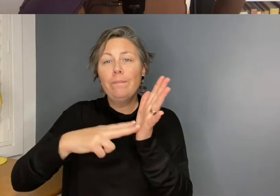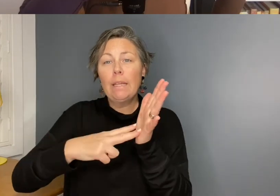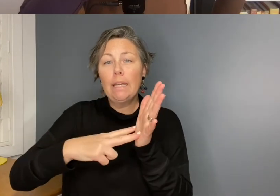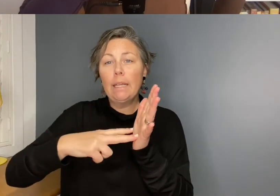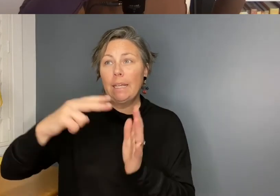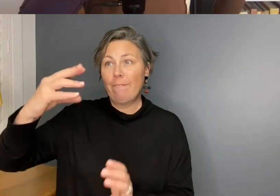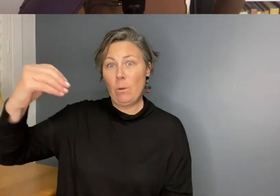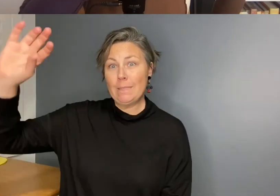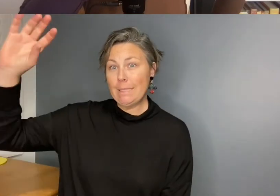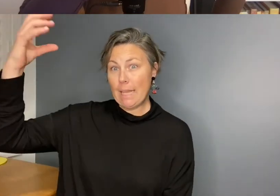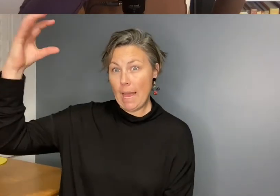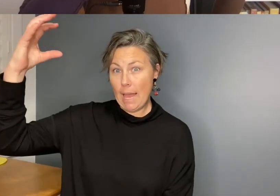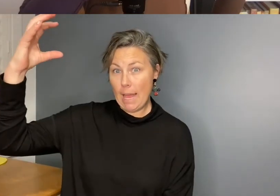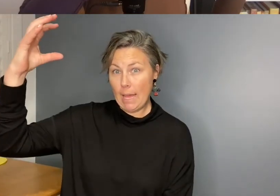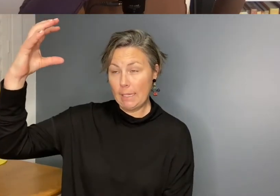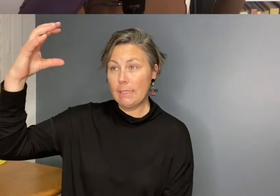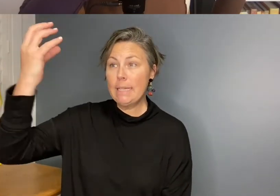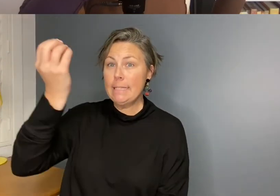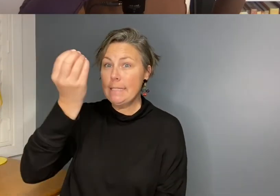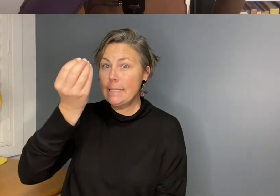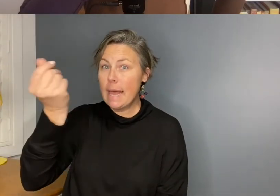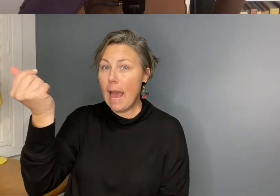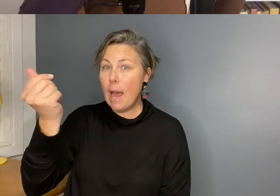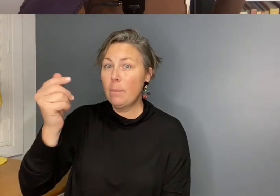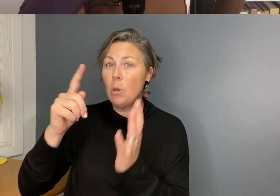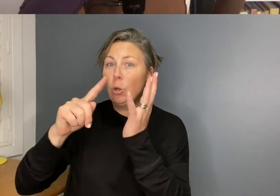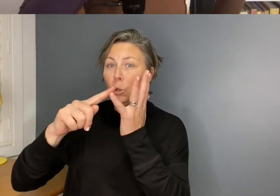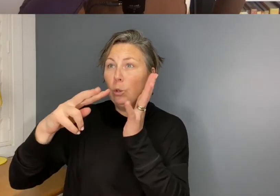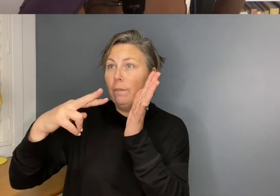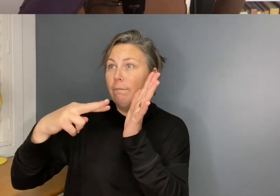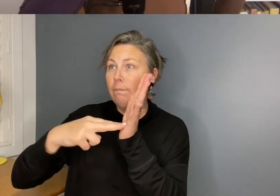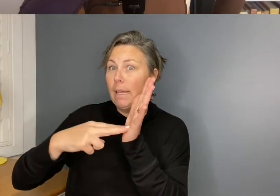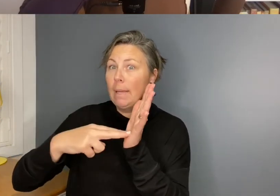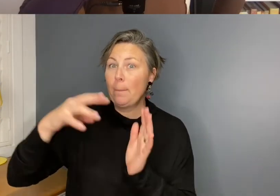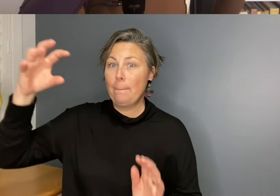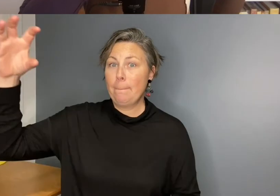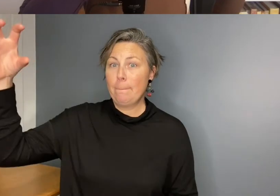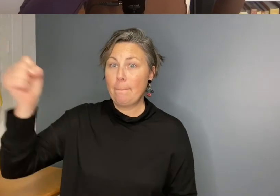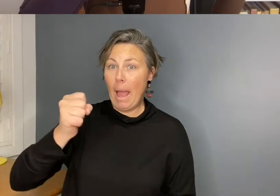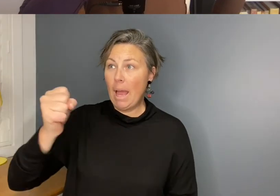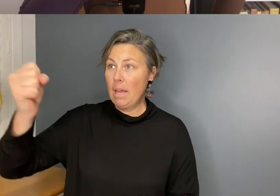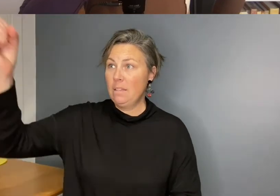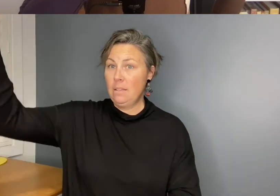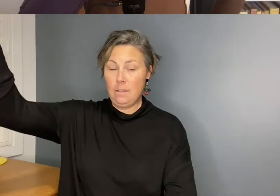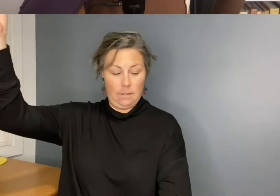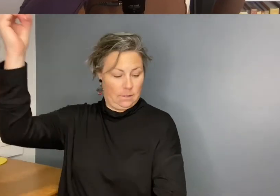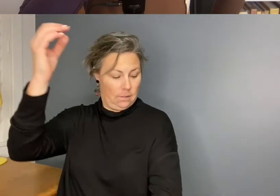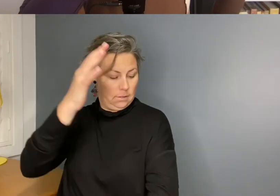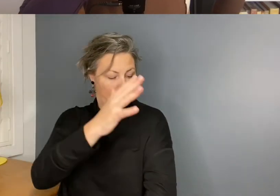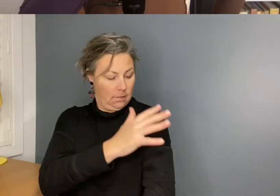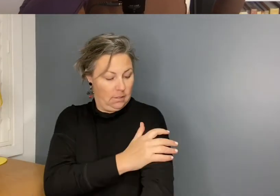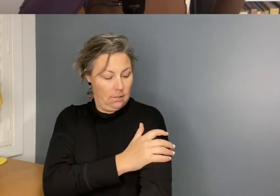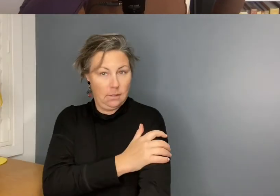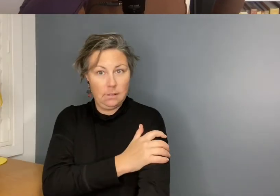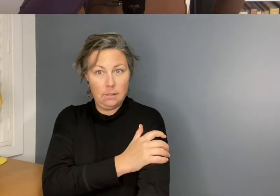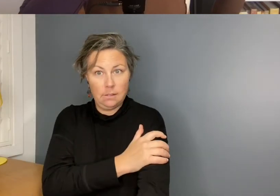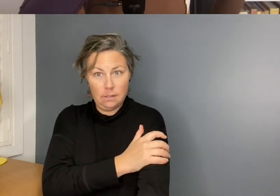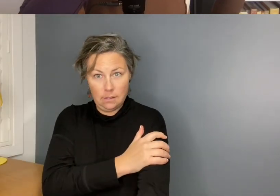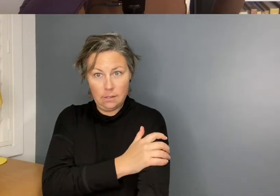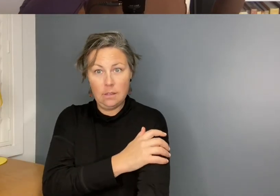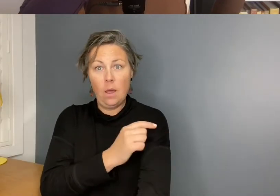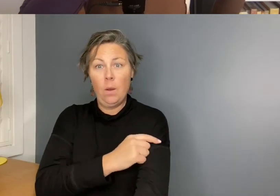UVB rays that come from the sun, have to shine essentially on your naked skin, and they then